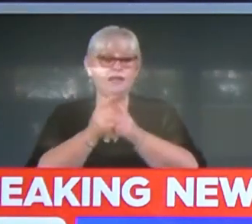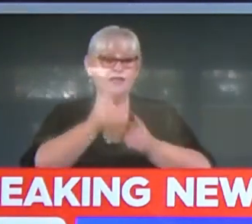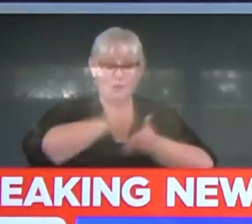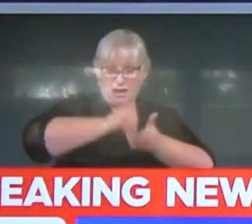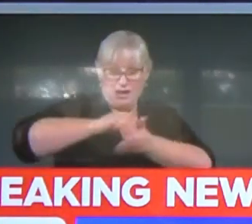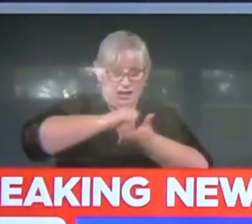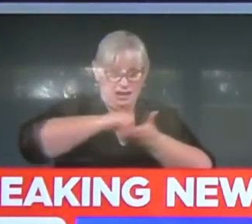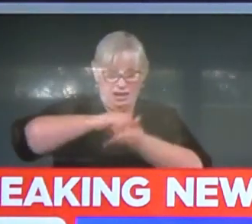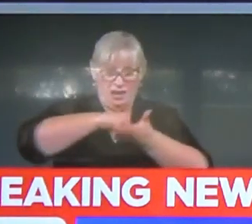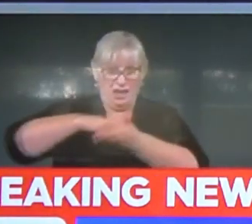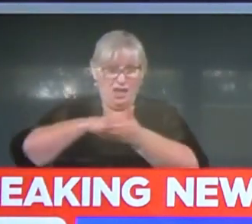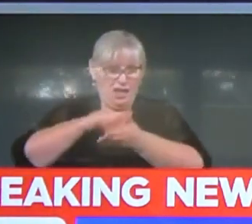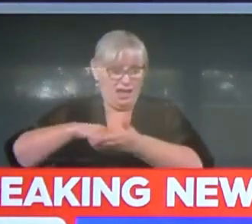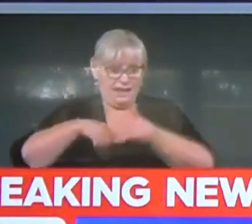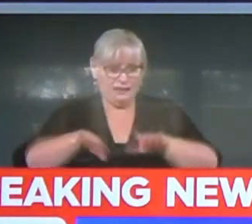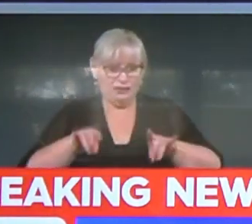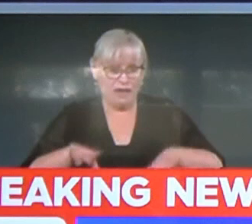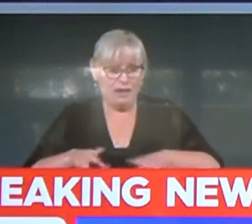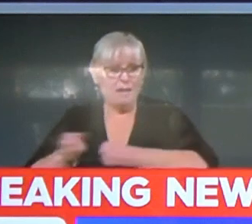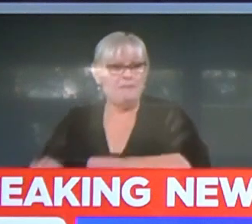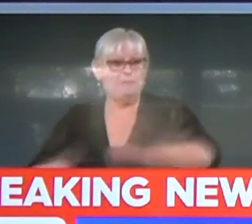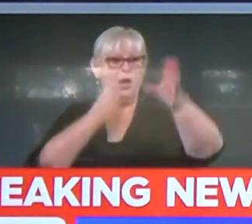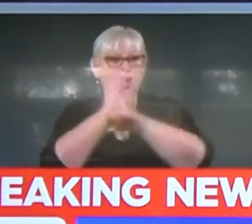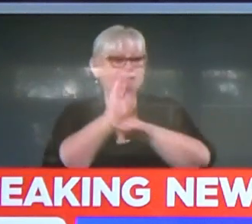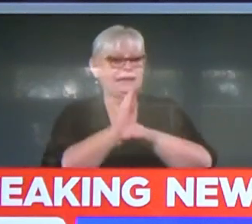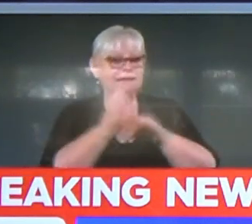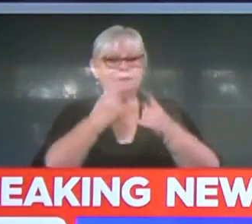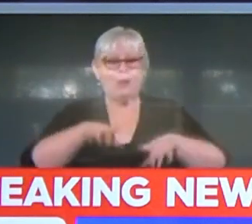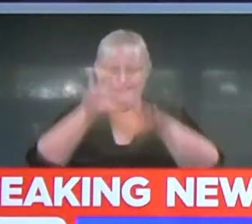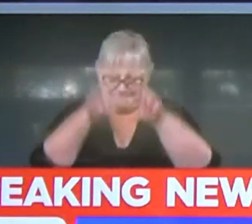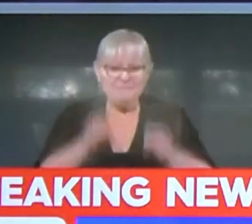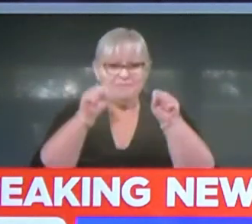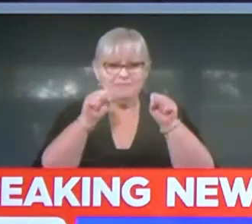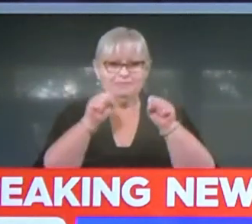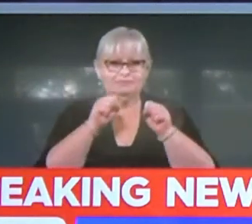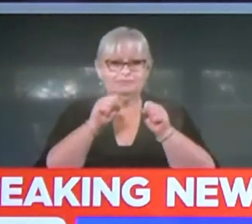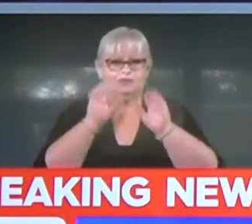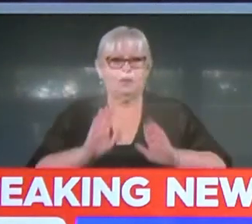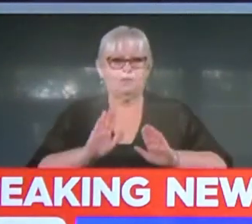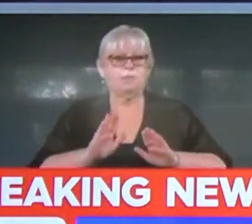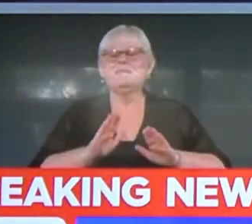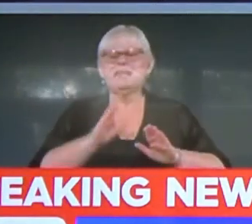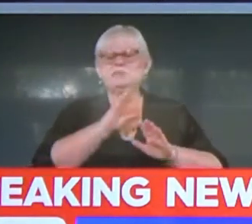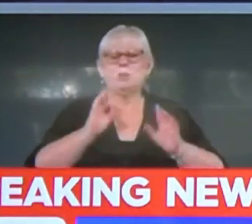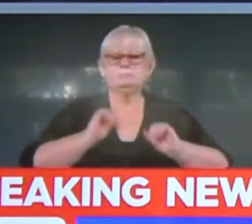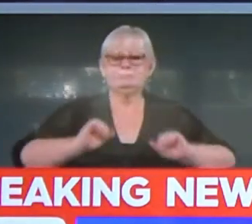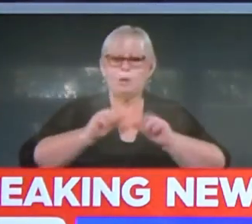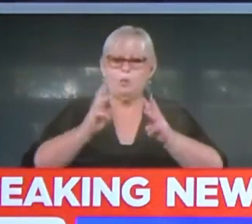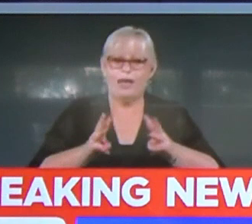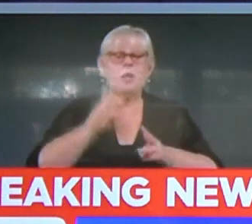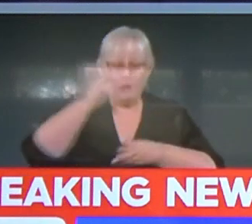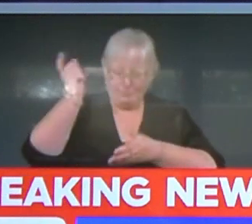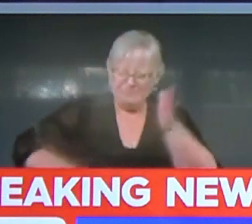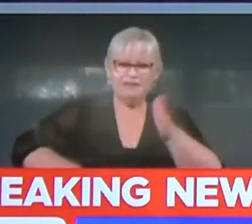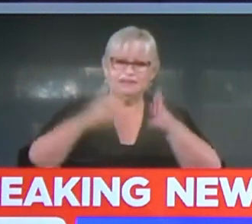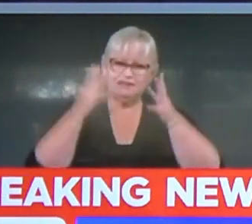we're seeking to be sent overseas, and that is not helping Australia, that is not consistent with doing the right thing, and there'll be penalties in enforcement,